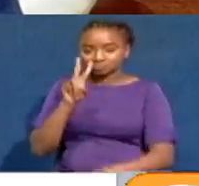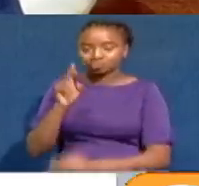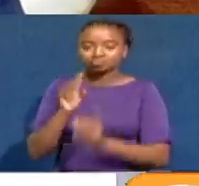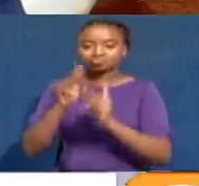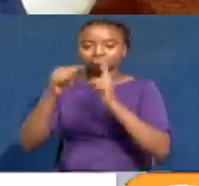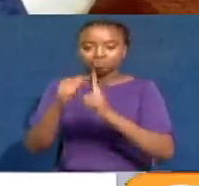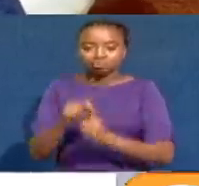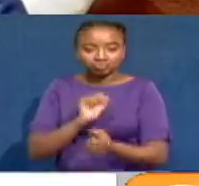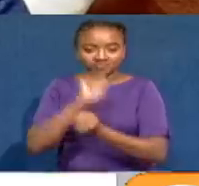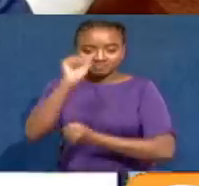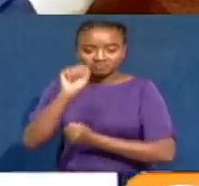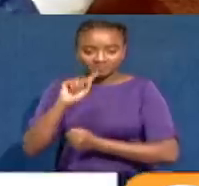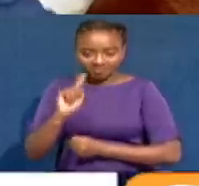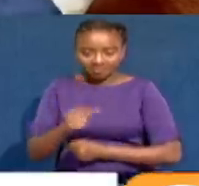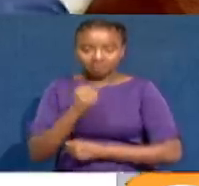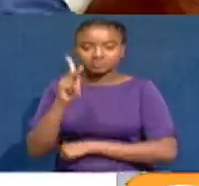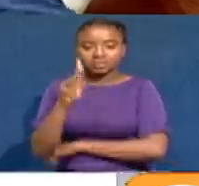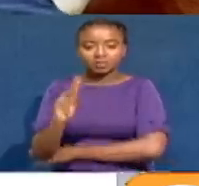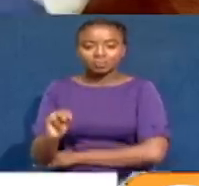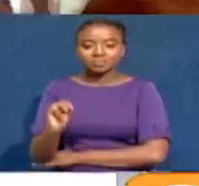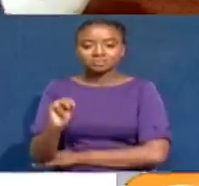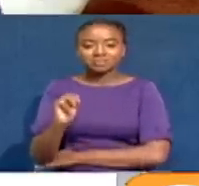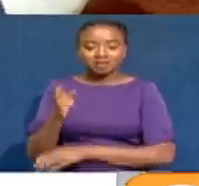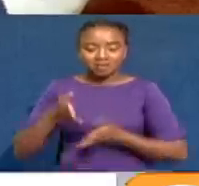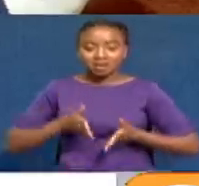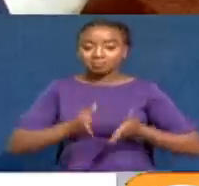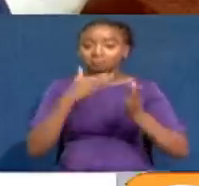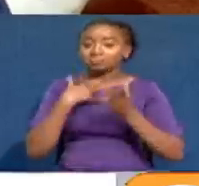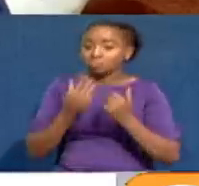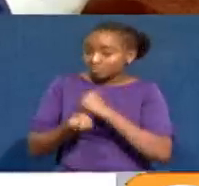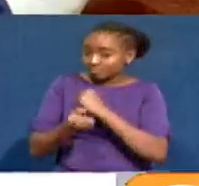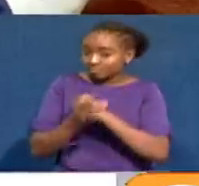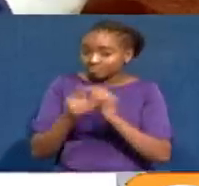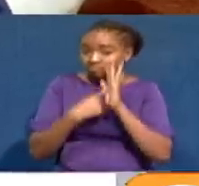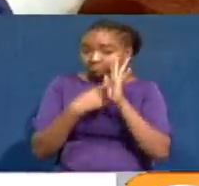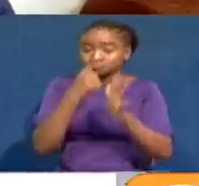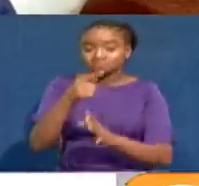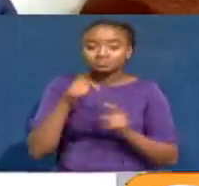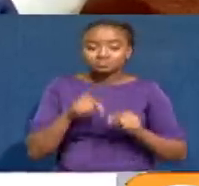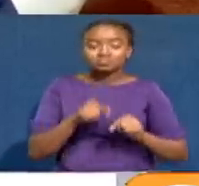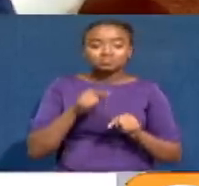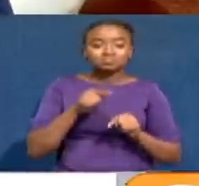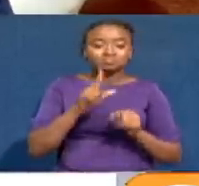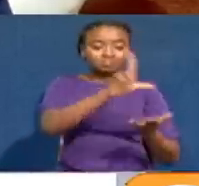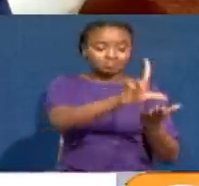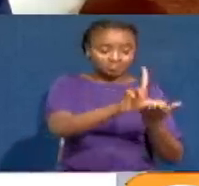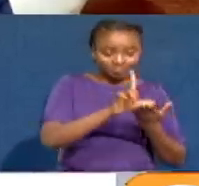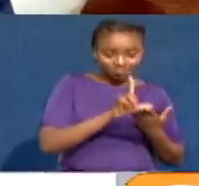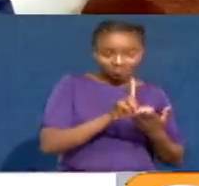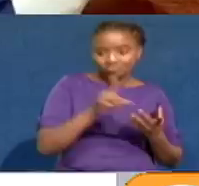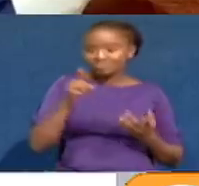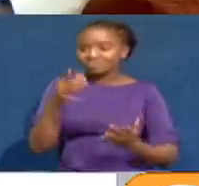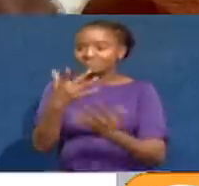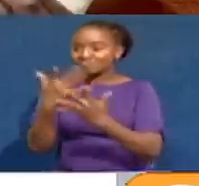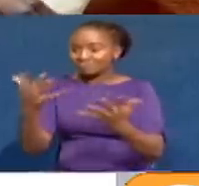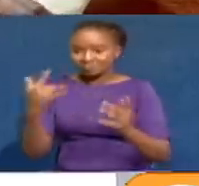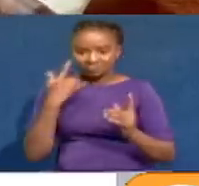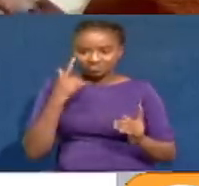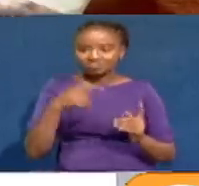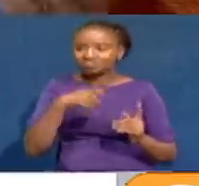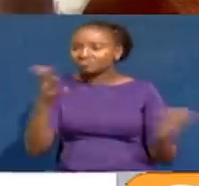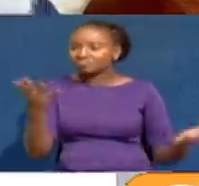15,000. Yeah. I am just trying to show the Kenyan people the kind of money this regime have borrowed, and whether we can actually clearly see